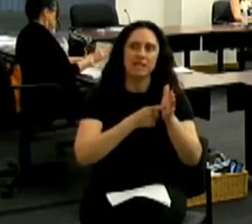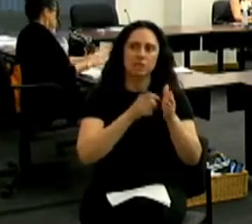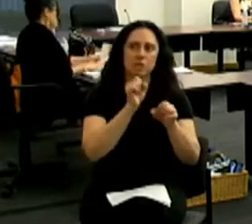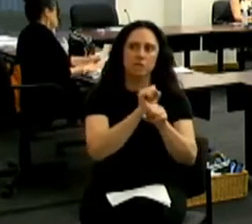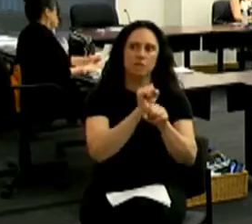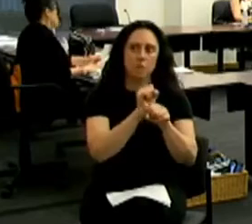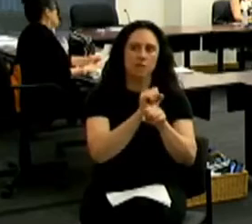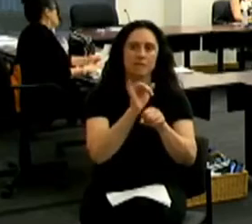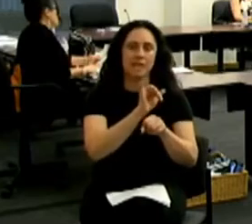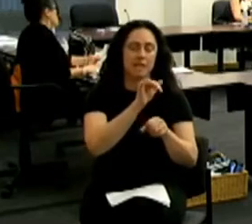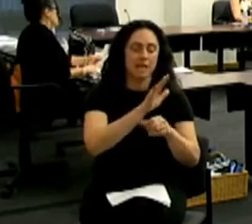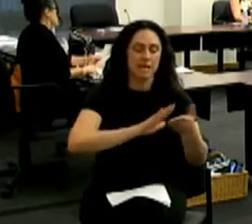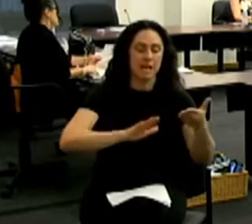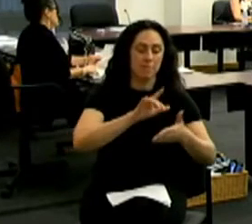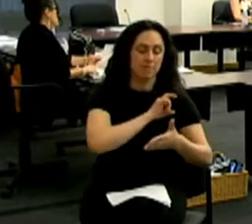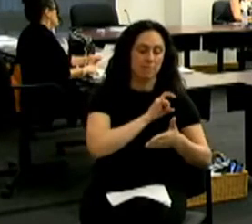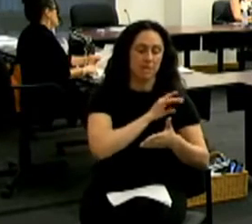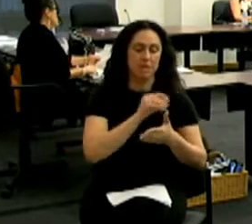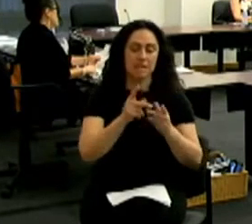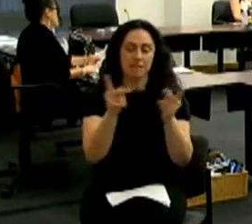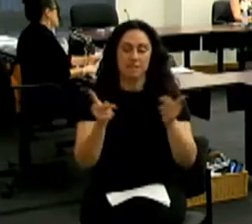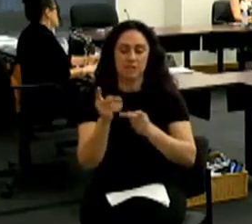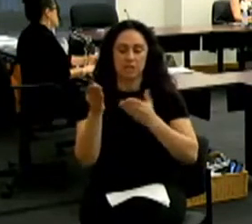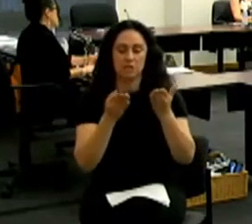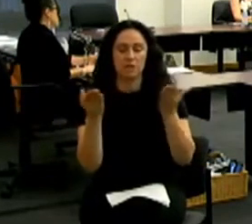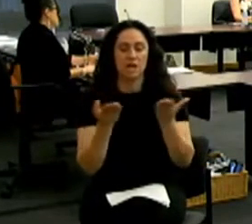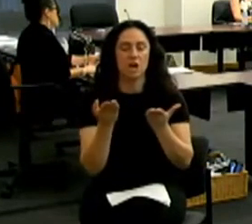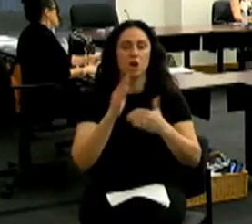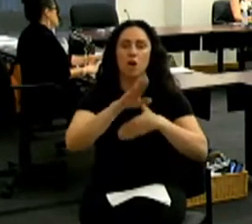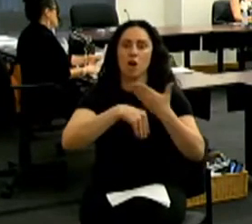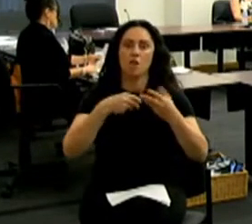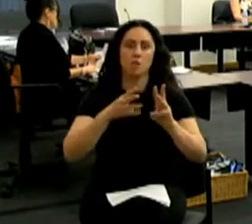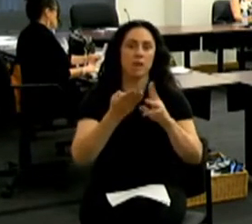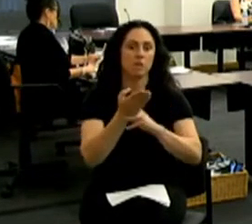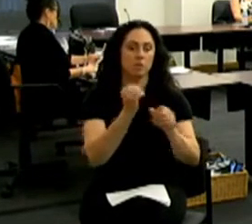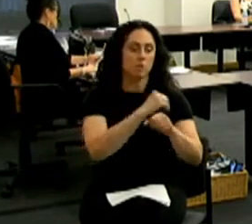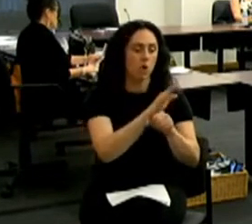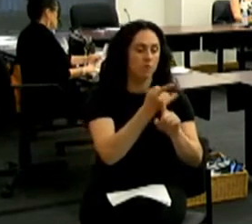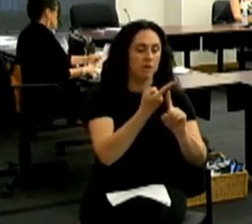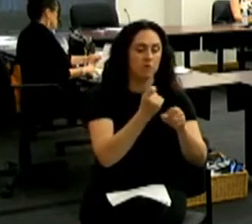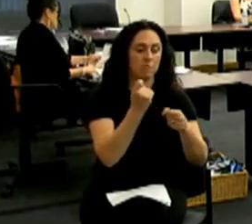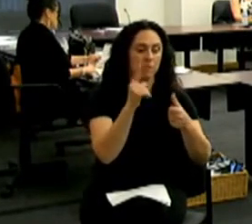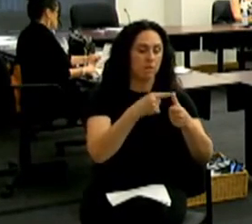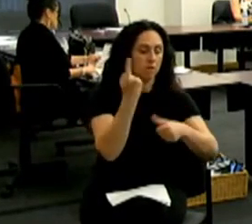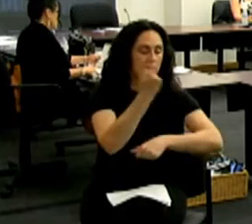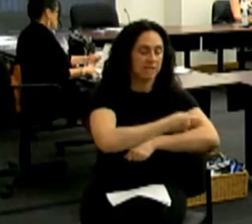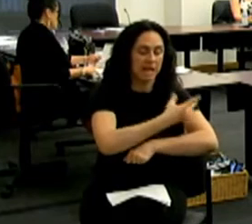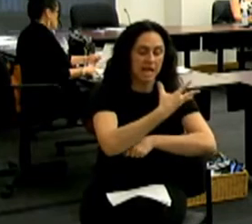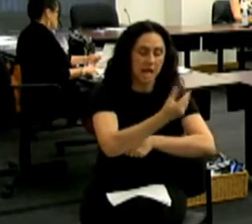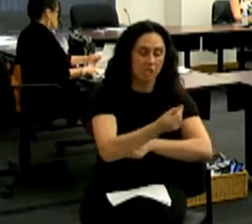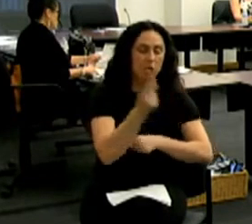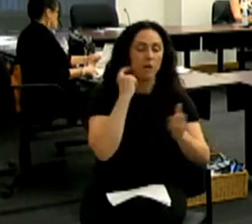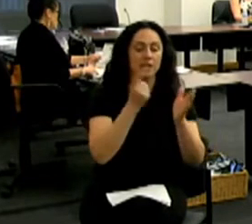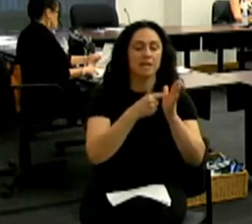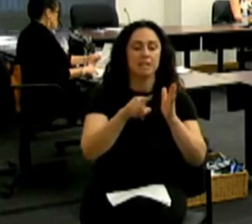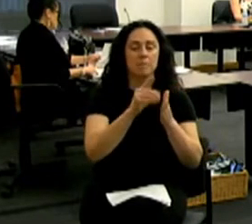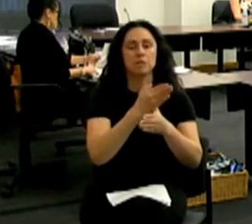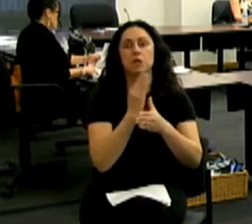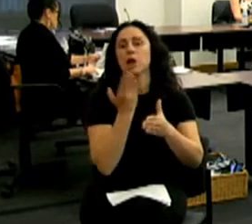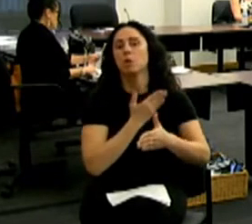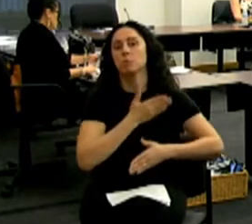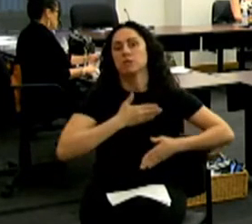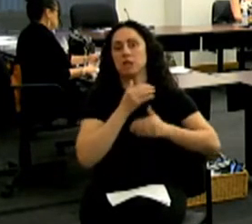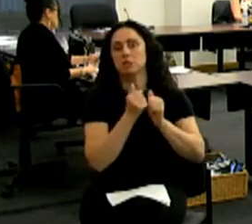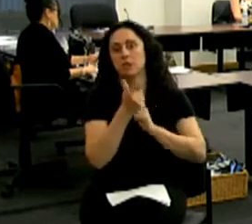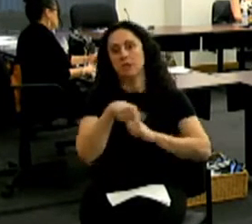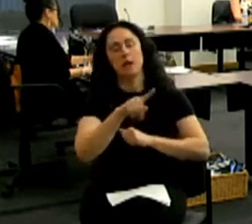from Campus Police Facility Services who were here all the way through COVID from the first day out, and recognized them and shared our appreciation with